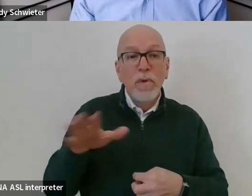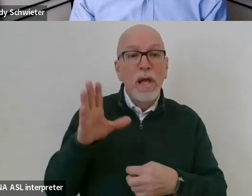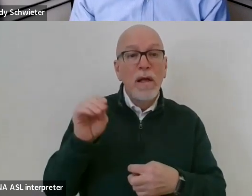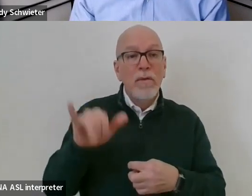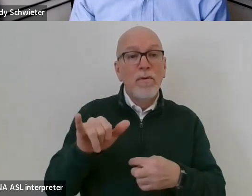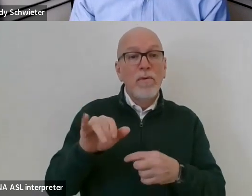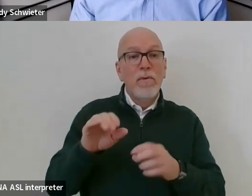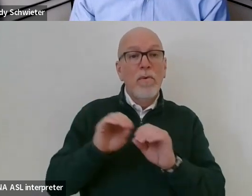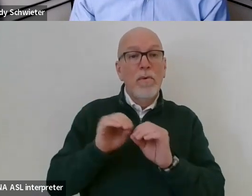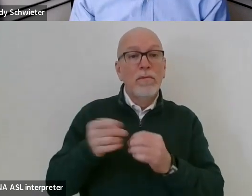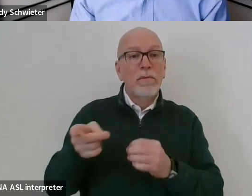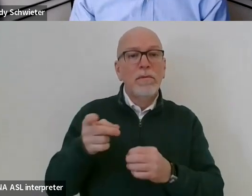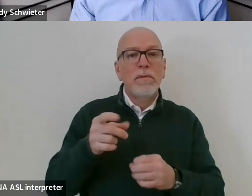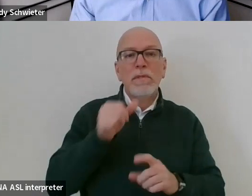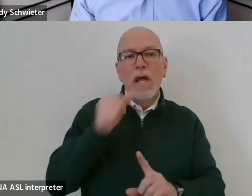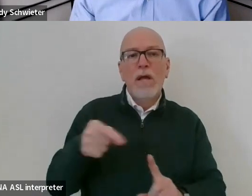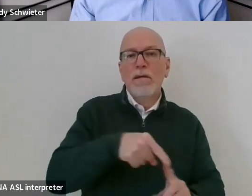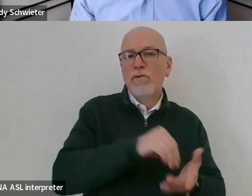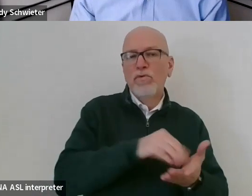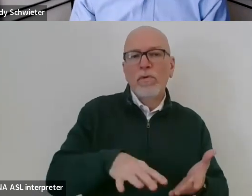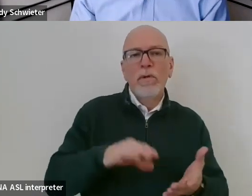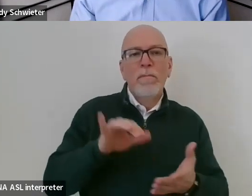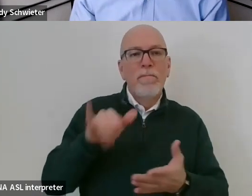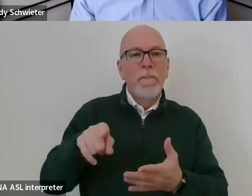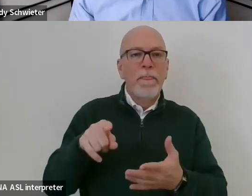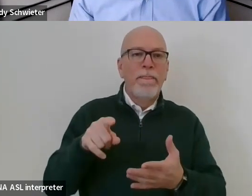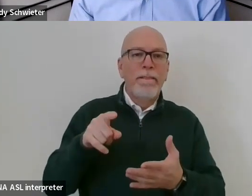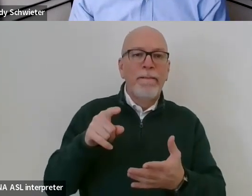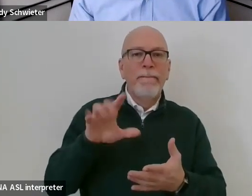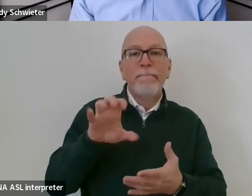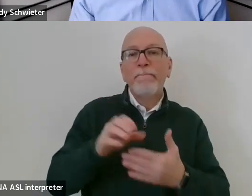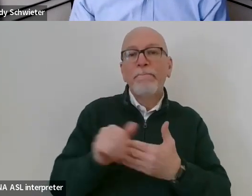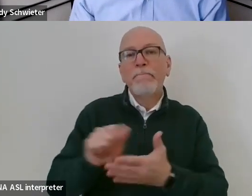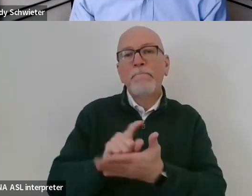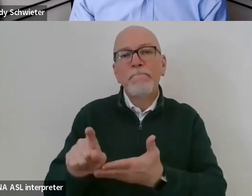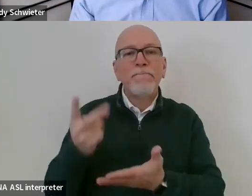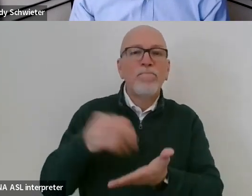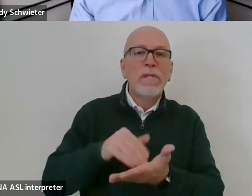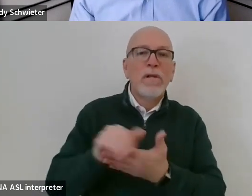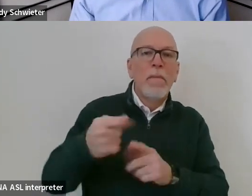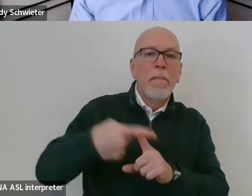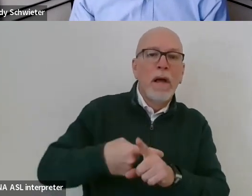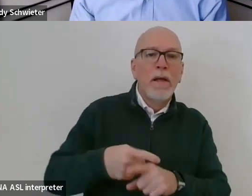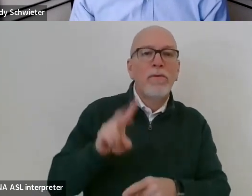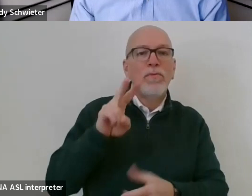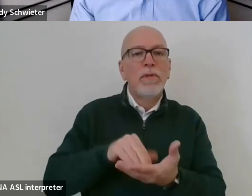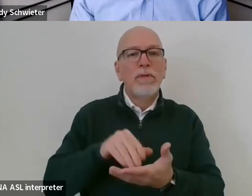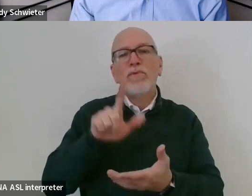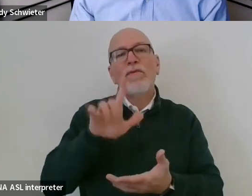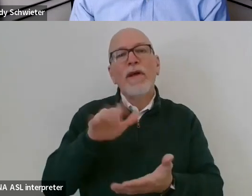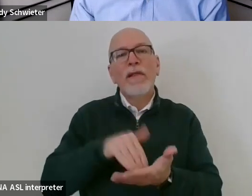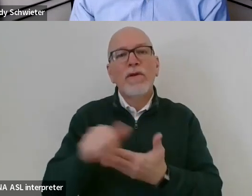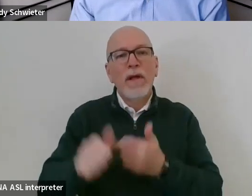getting $13 an hour. That amounts to $500 a week, $2,000 a month, $25,000 a